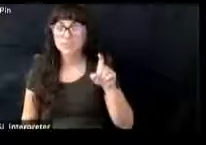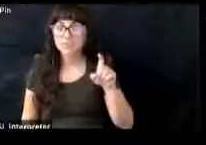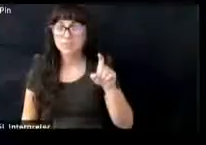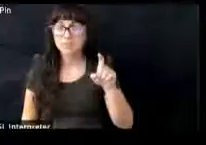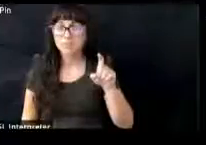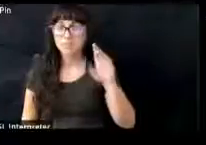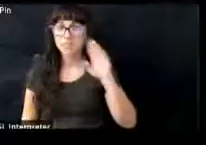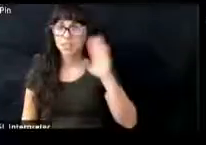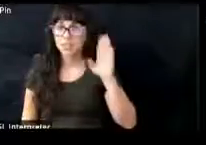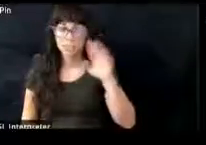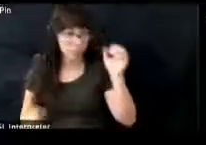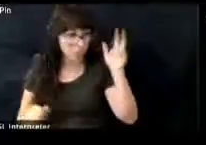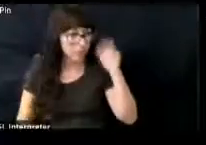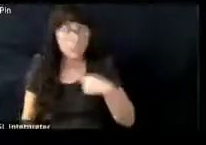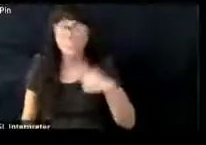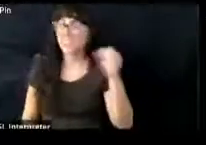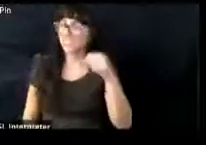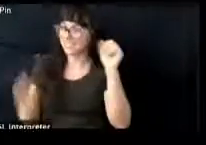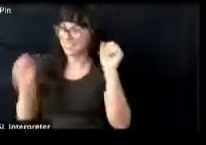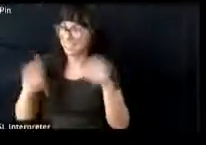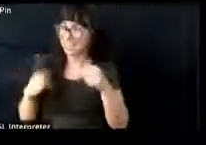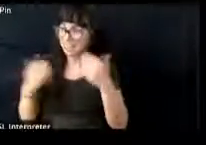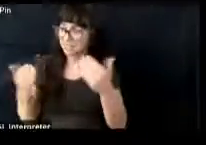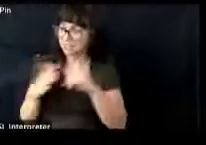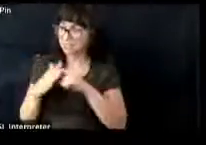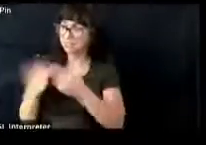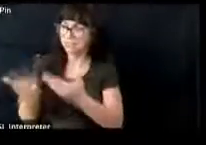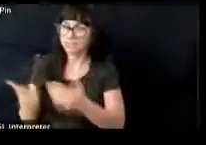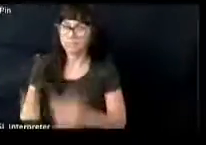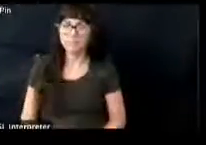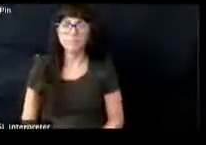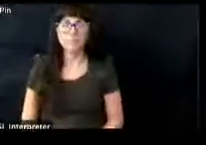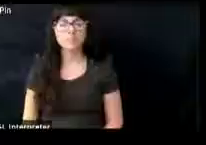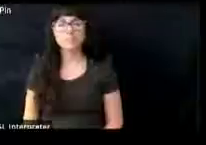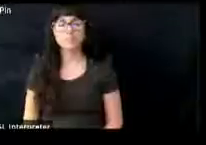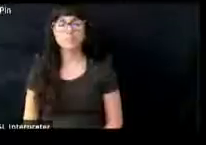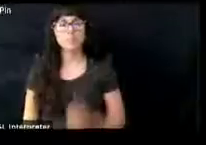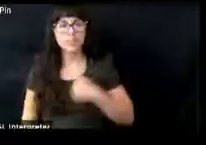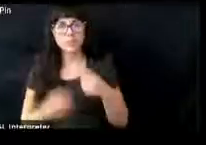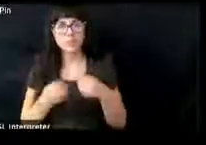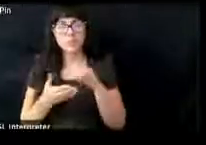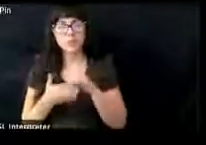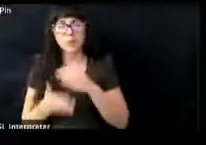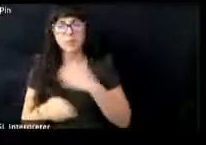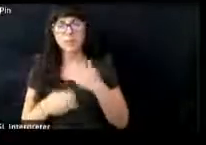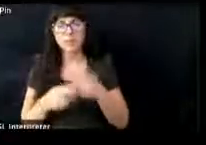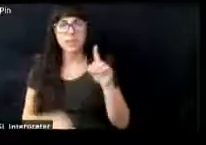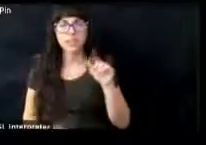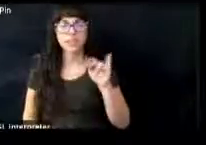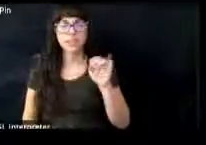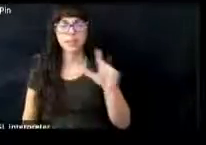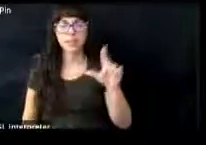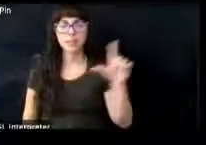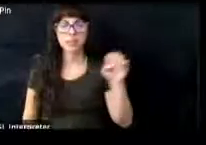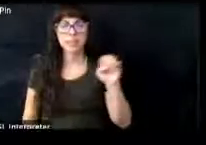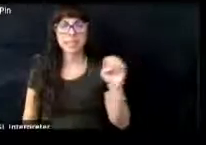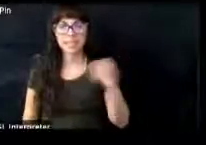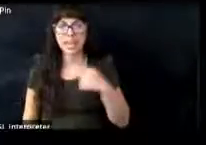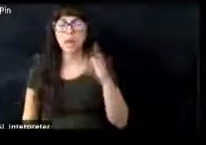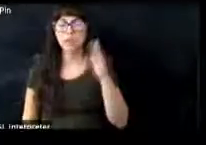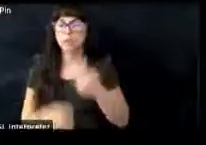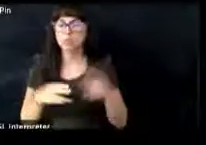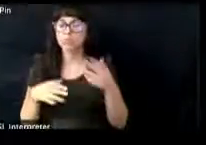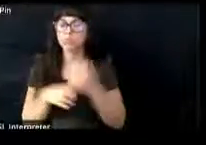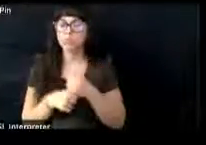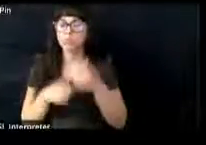Hello, caller. Can you hear me? Yes, we can. Go ahead. The floor is yours. Sorry about that. My name is Daniel Lee. I'm going to speak very briefly and